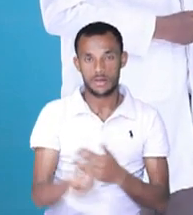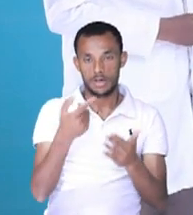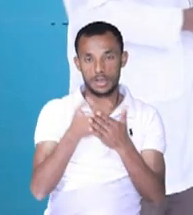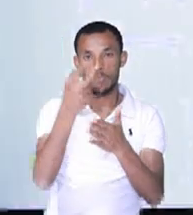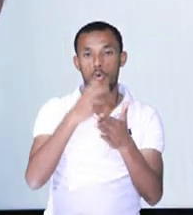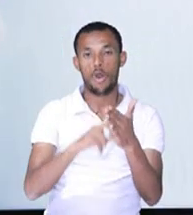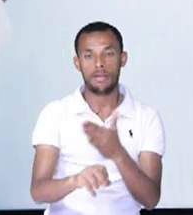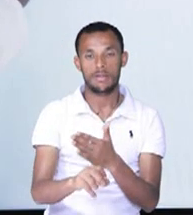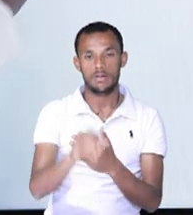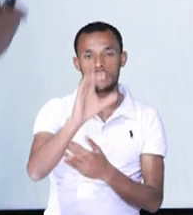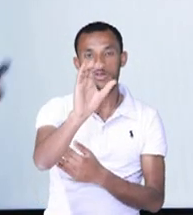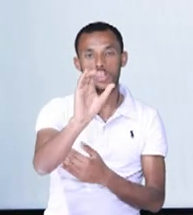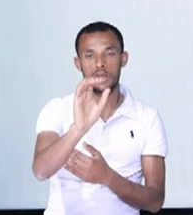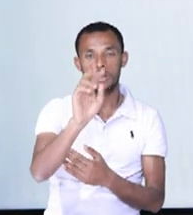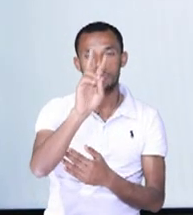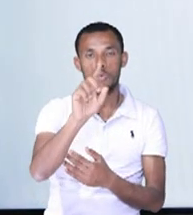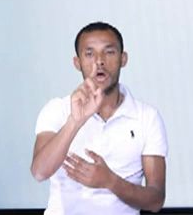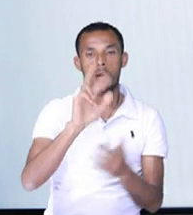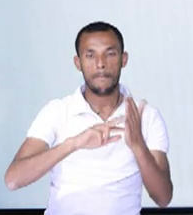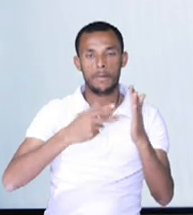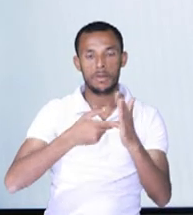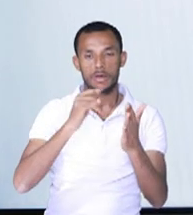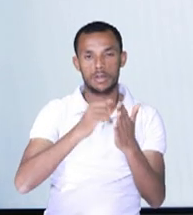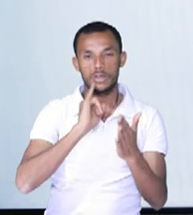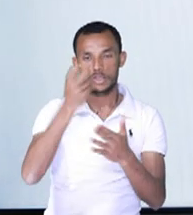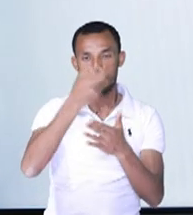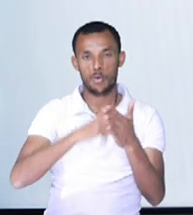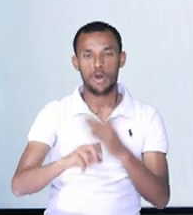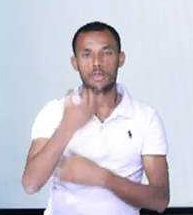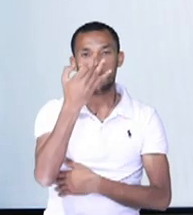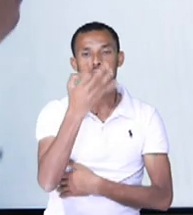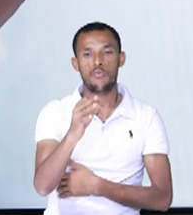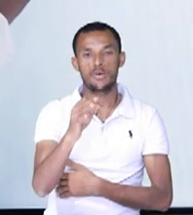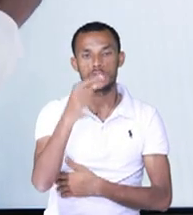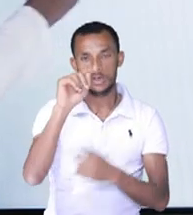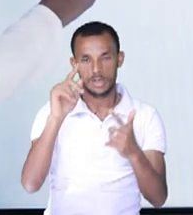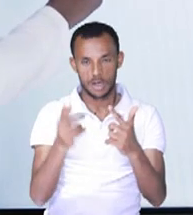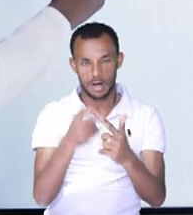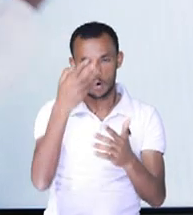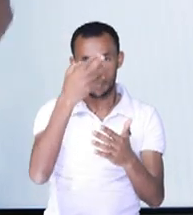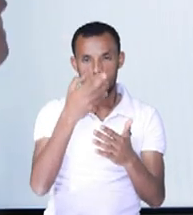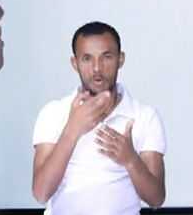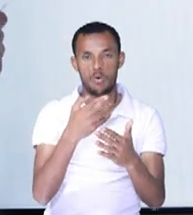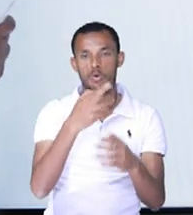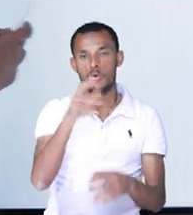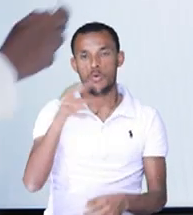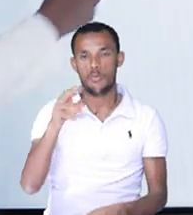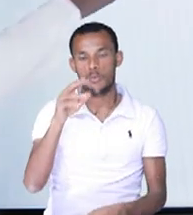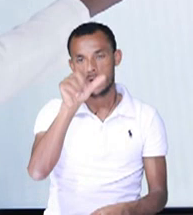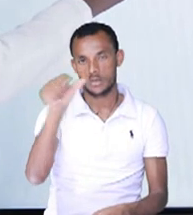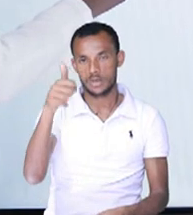In the product, C21 means it is the product of the second row of matrix